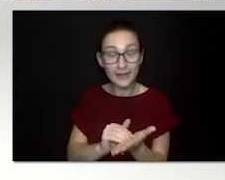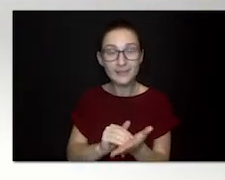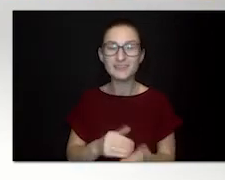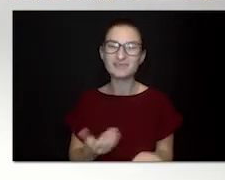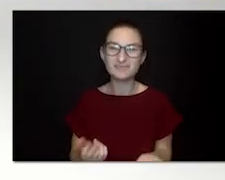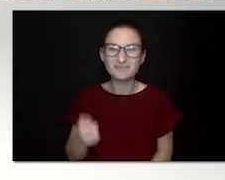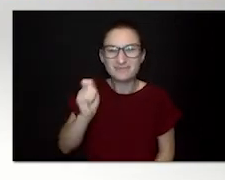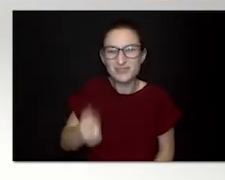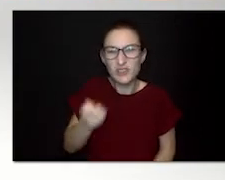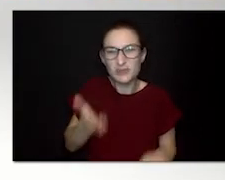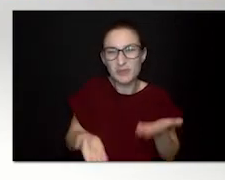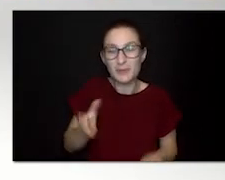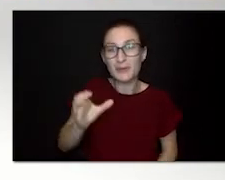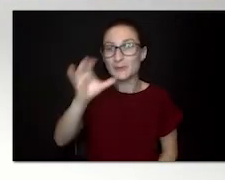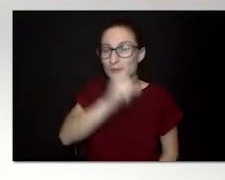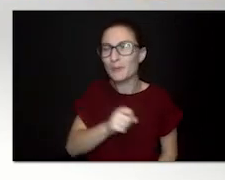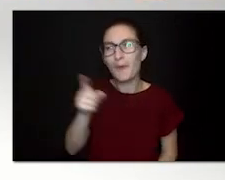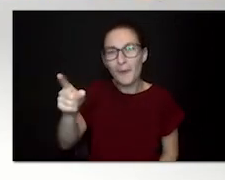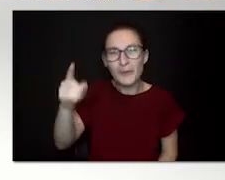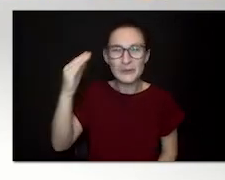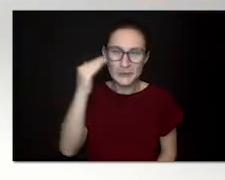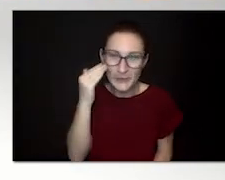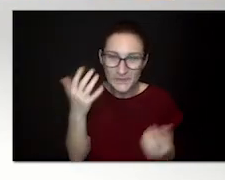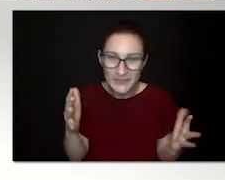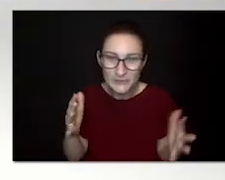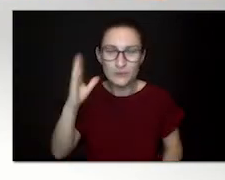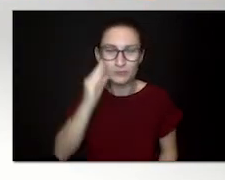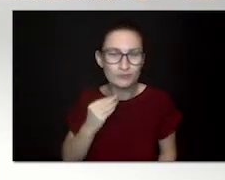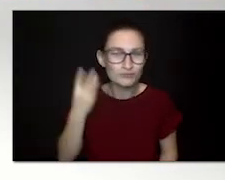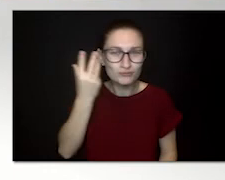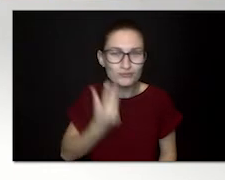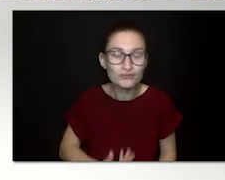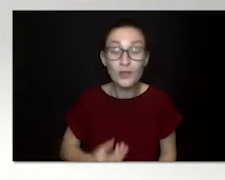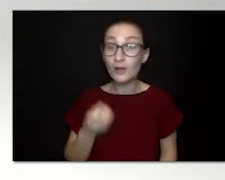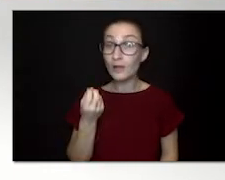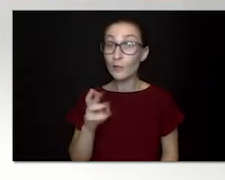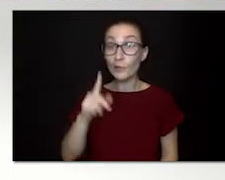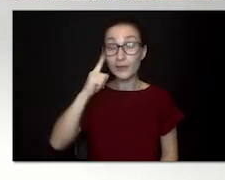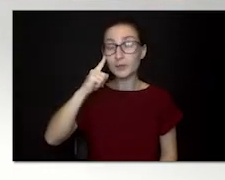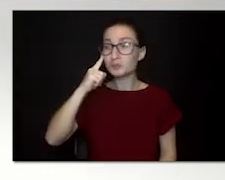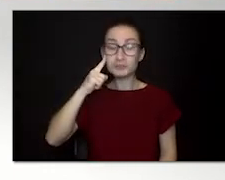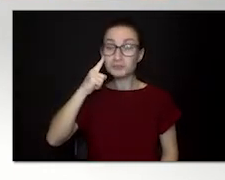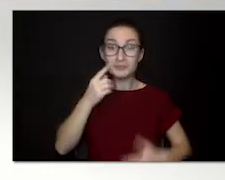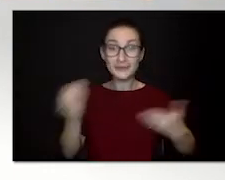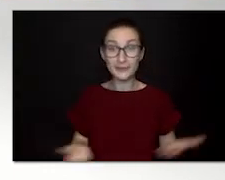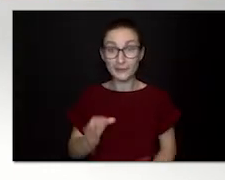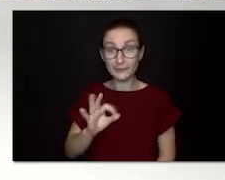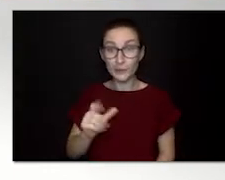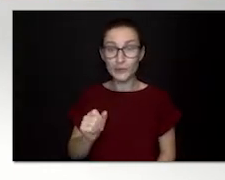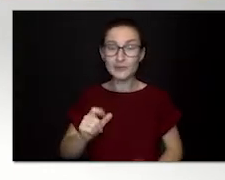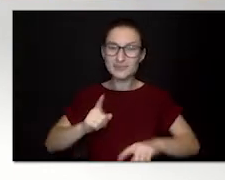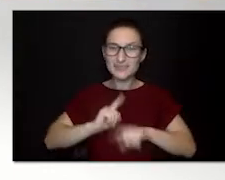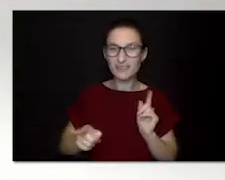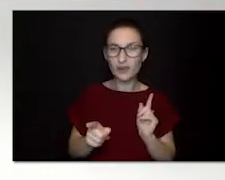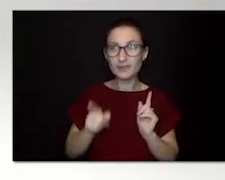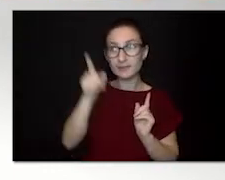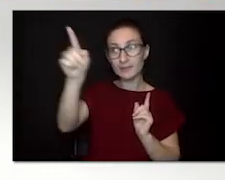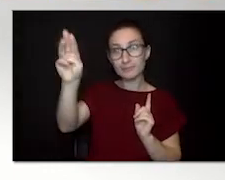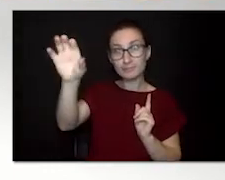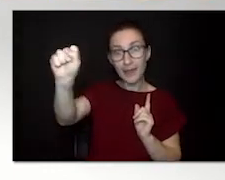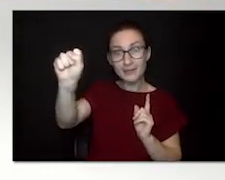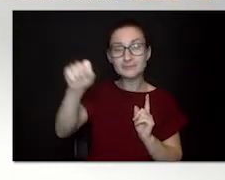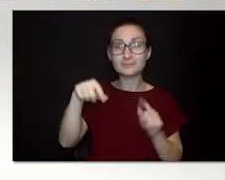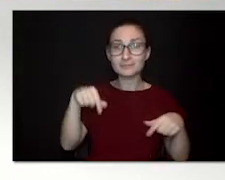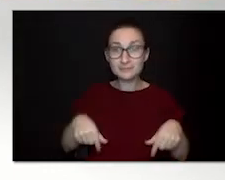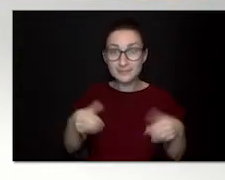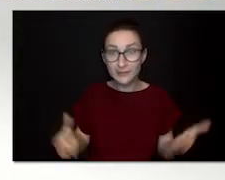say, okay, you know what you're doing, we trust that you know the steps, or they may say no. They may say Florida's its own beast. Florida has different rules